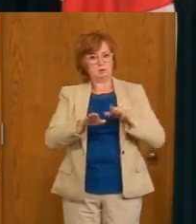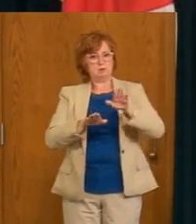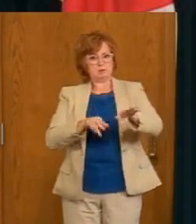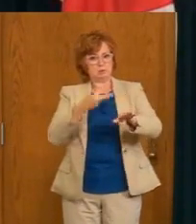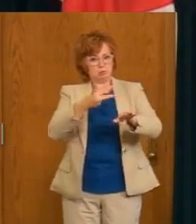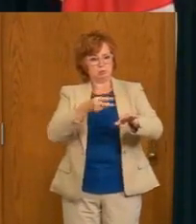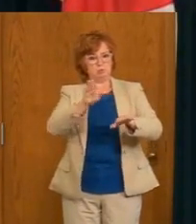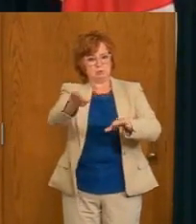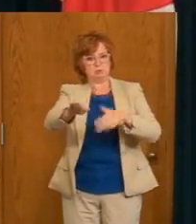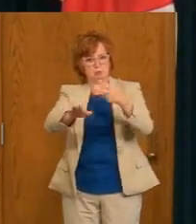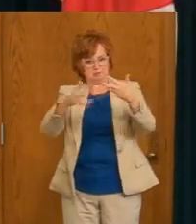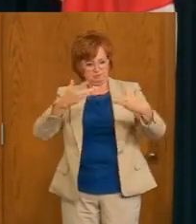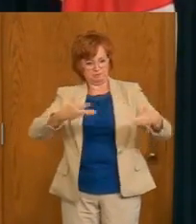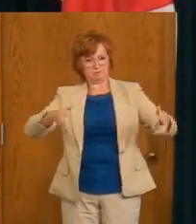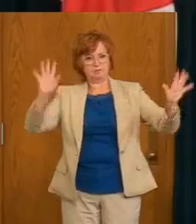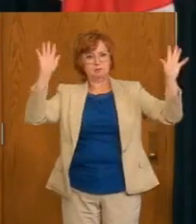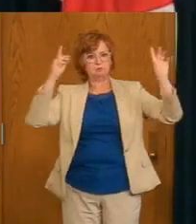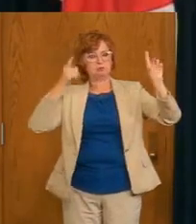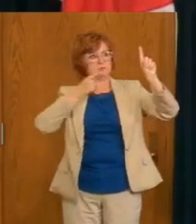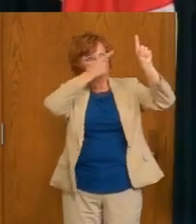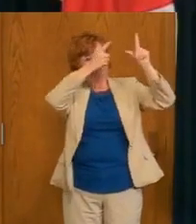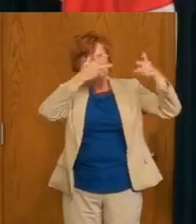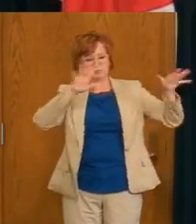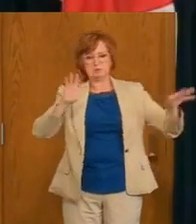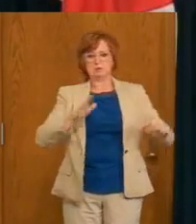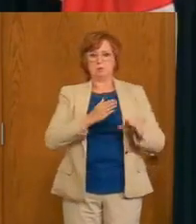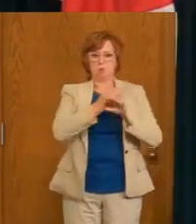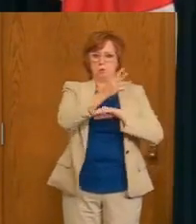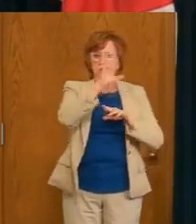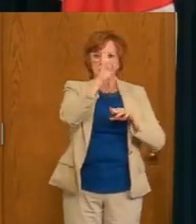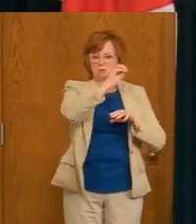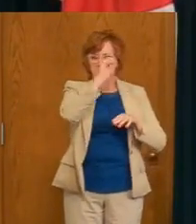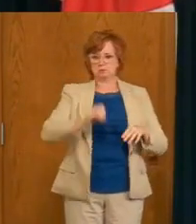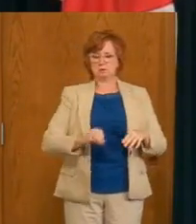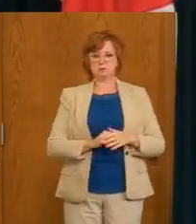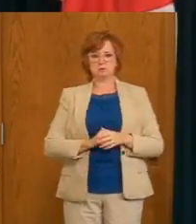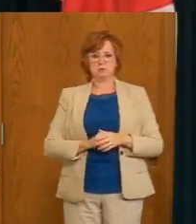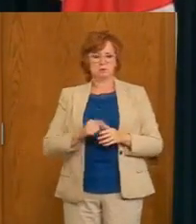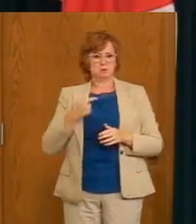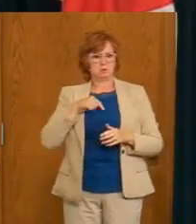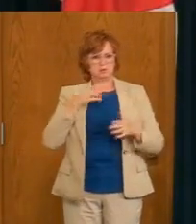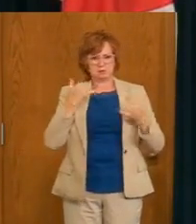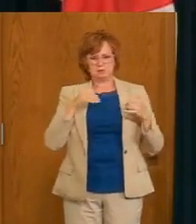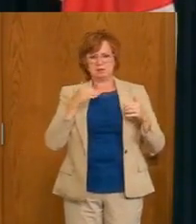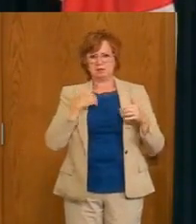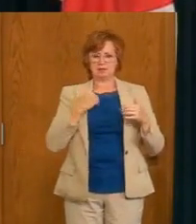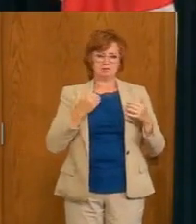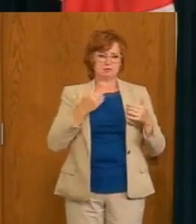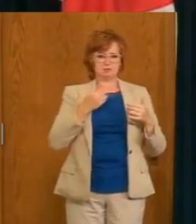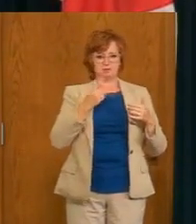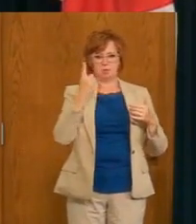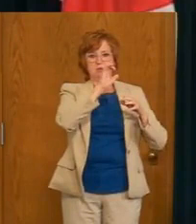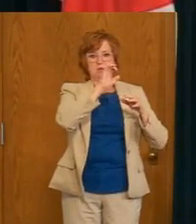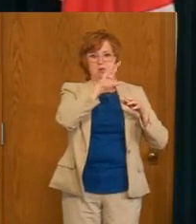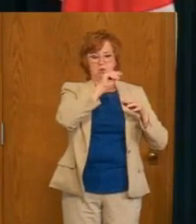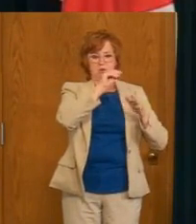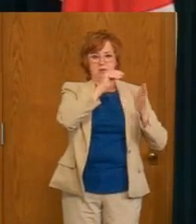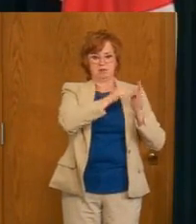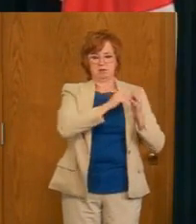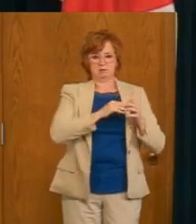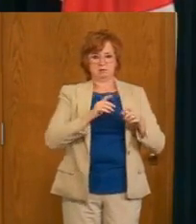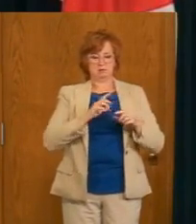least from contracting COVID. So there are initiatives that are in place today. There's initiatives, and Scott will speak to those in a minute, and those initiatives